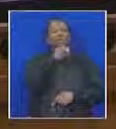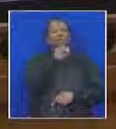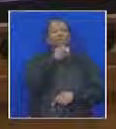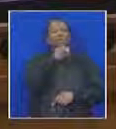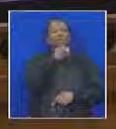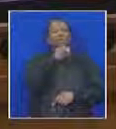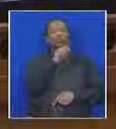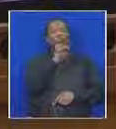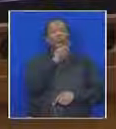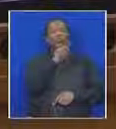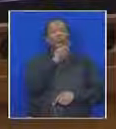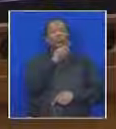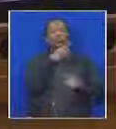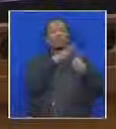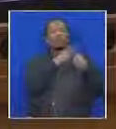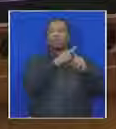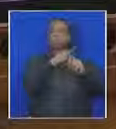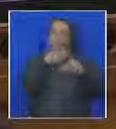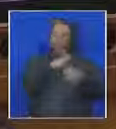A Pantustan general who should be where you are.